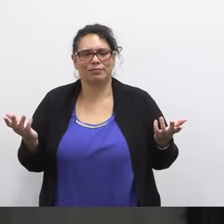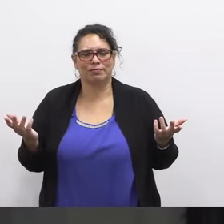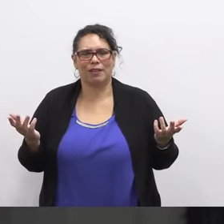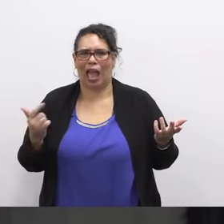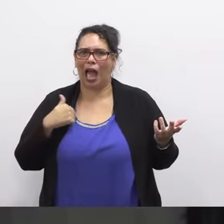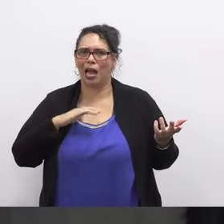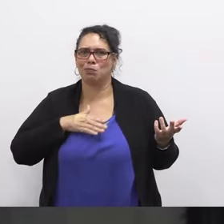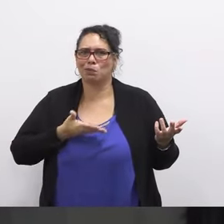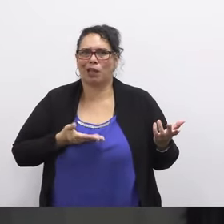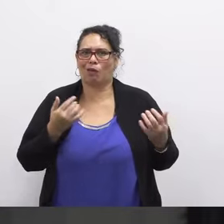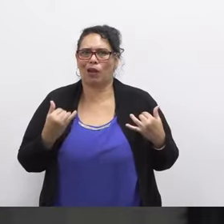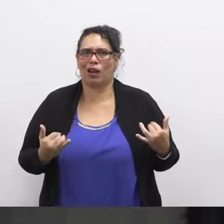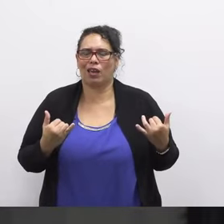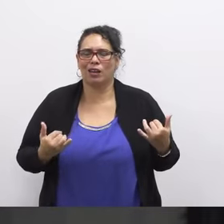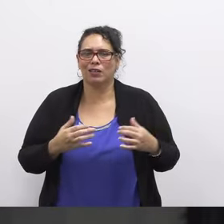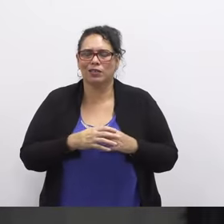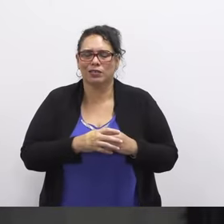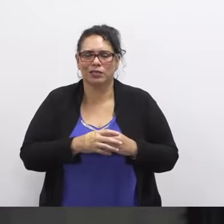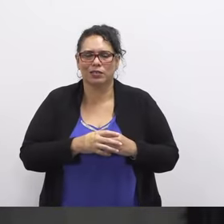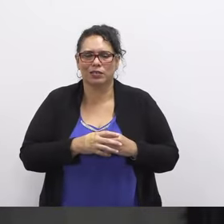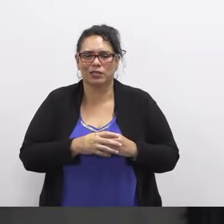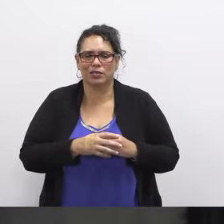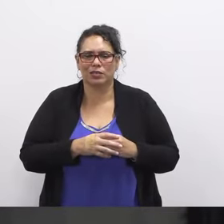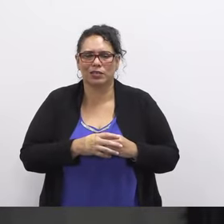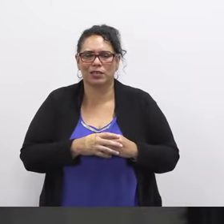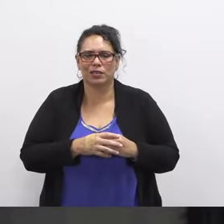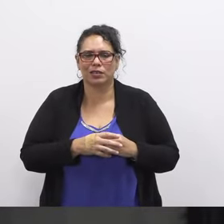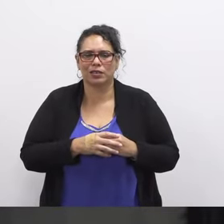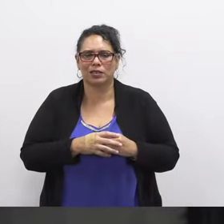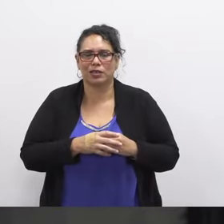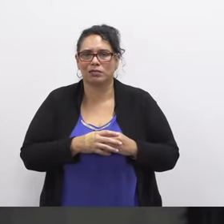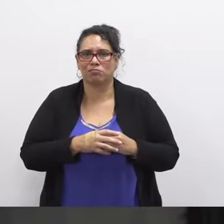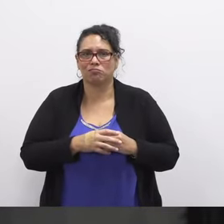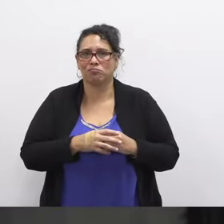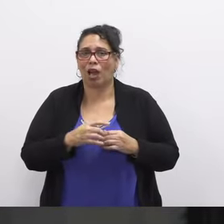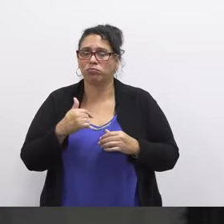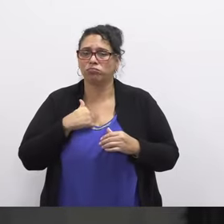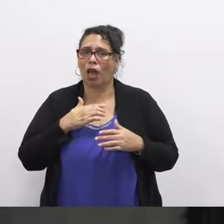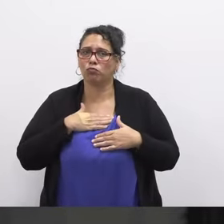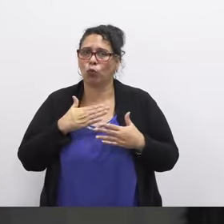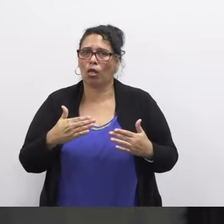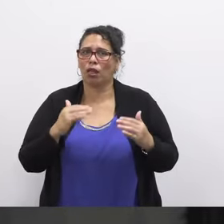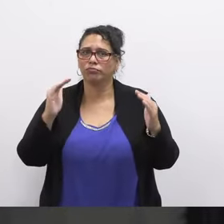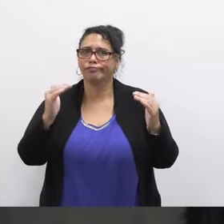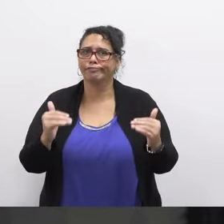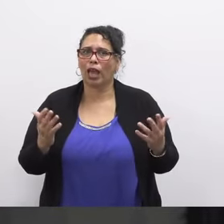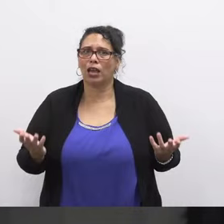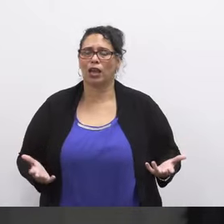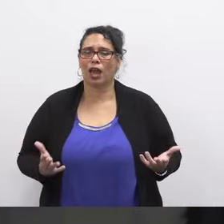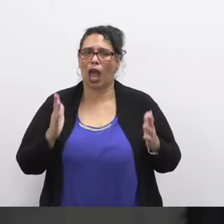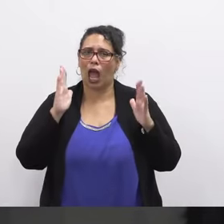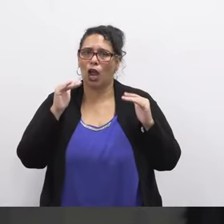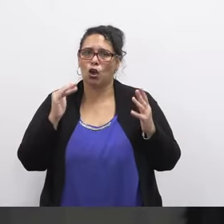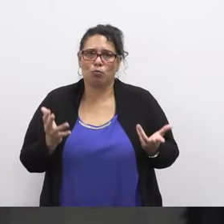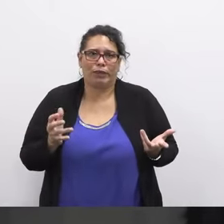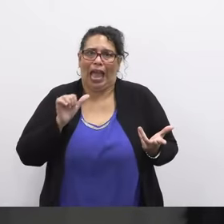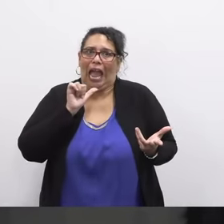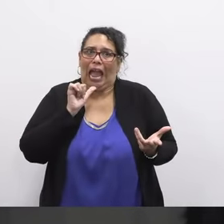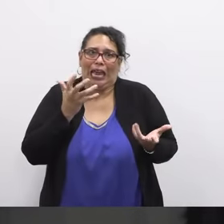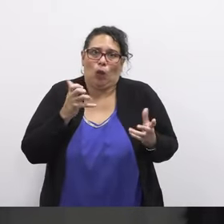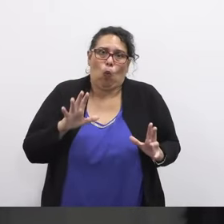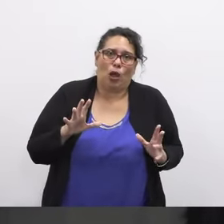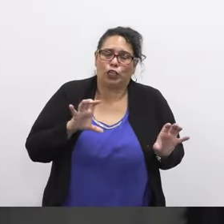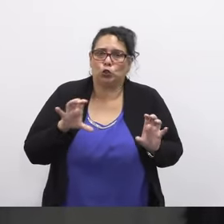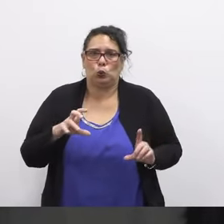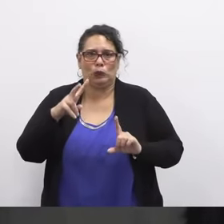now. But, you know, I'm taking the next step. And I'm doing something I hope to not have to do, and to file